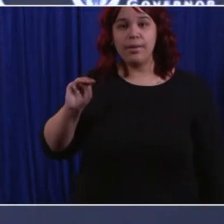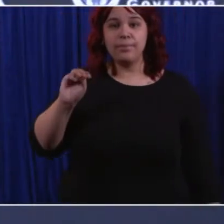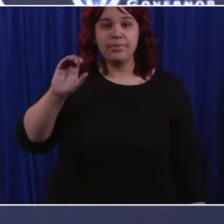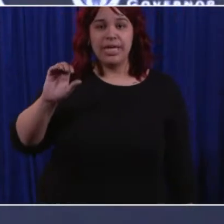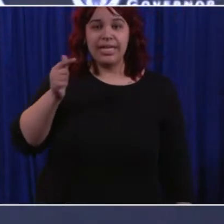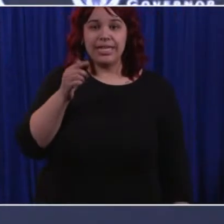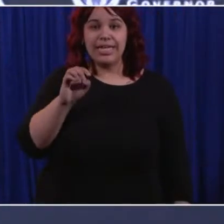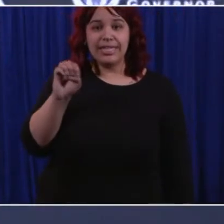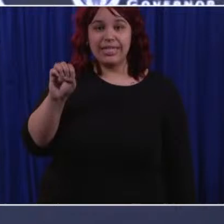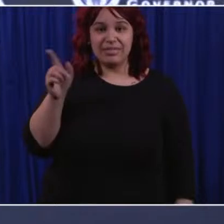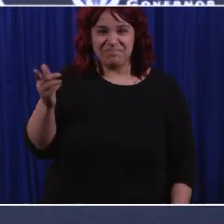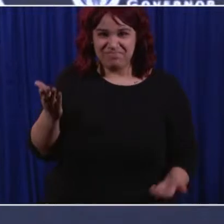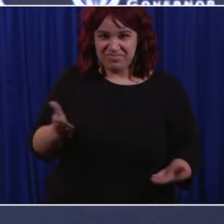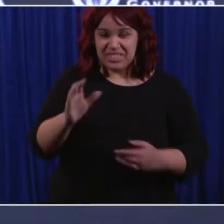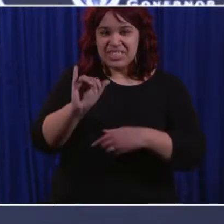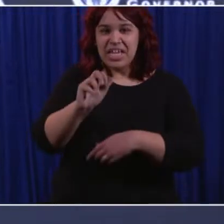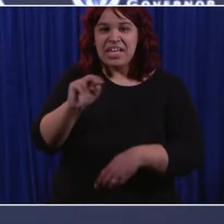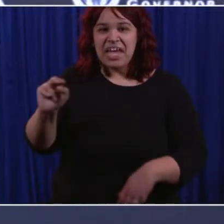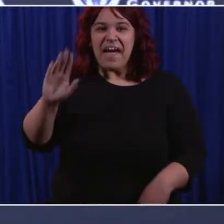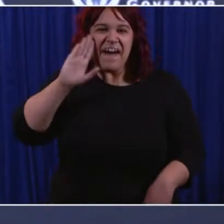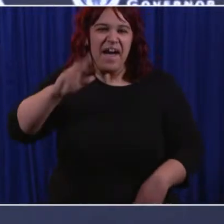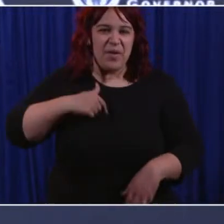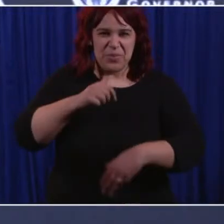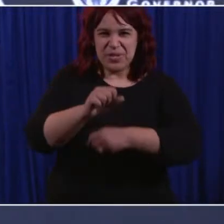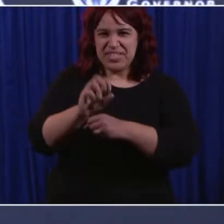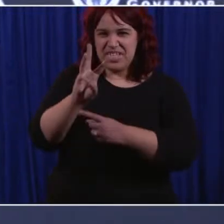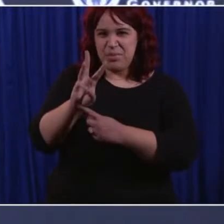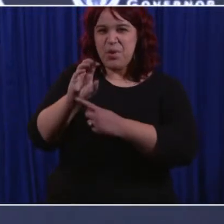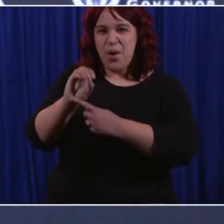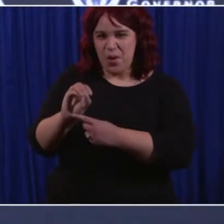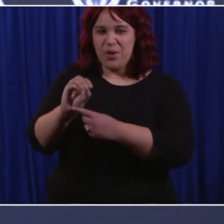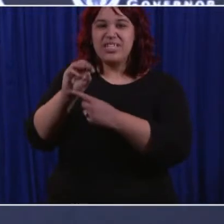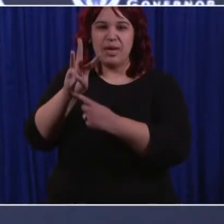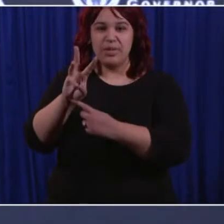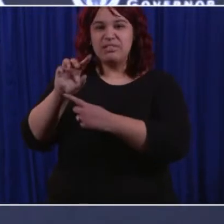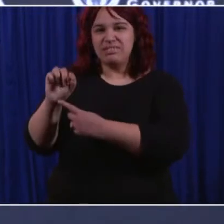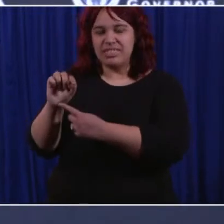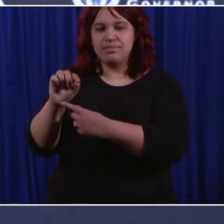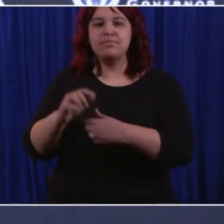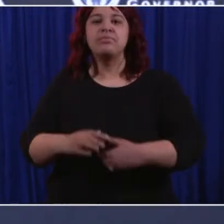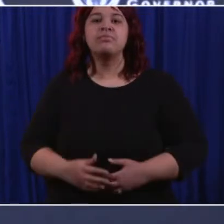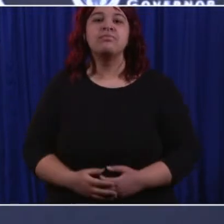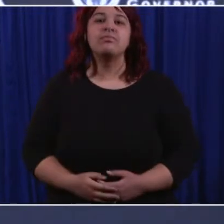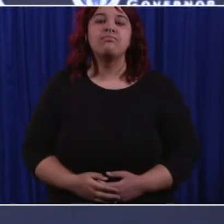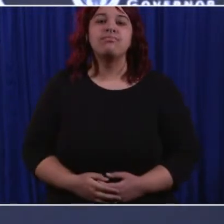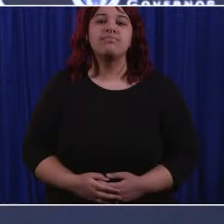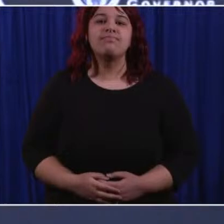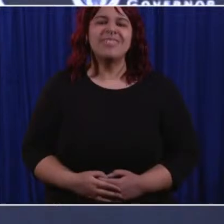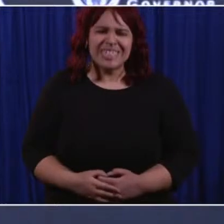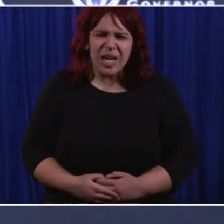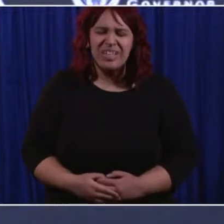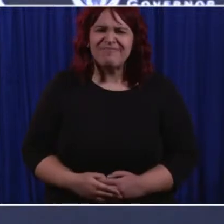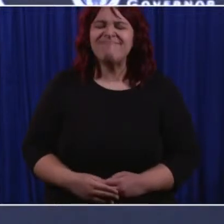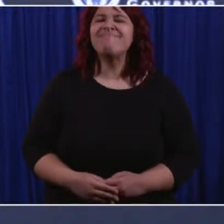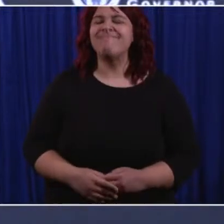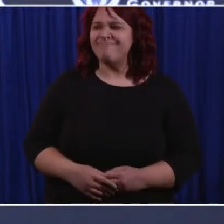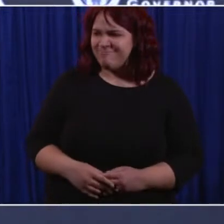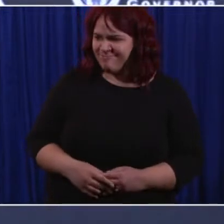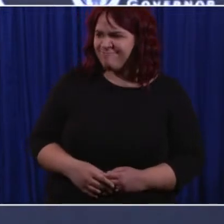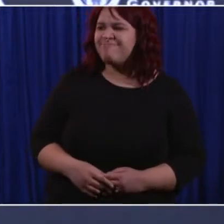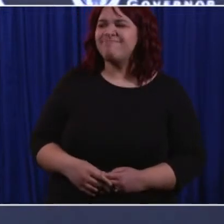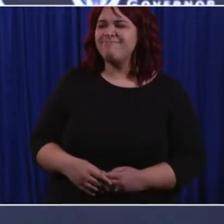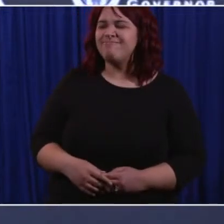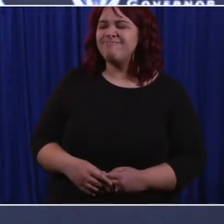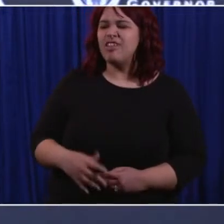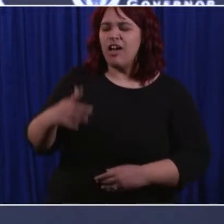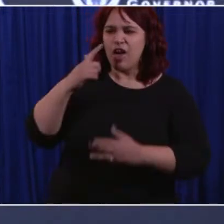Hi, Governor. Jatera McGee with WLWT. One of the things that I'm hearing locally, and we are seeing more vaccine supply coming in, and there